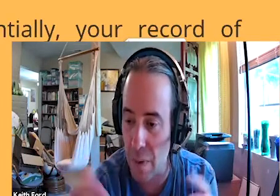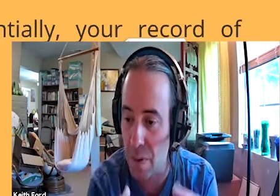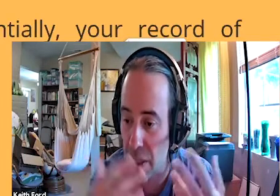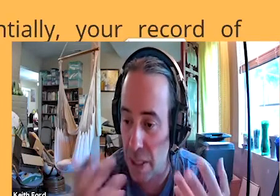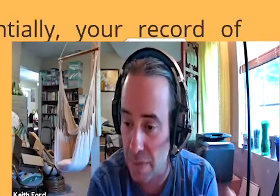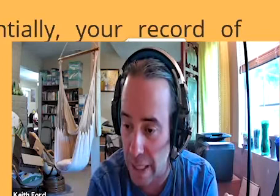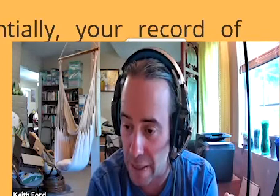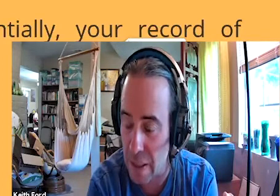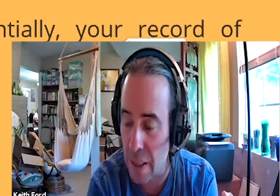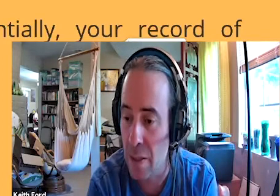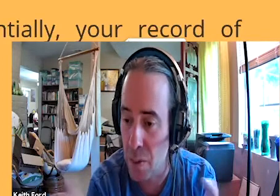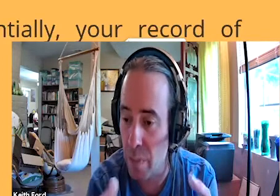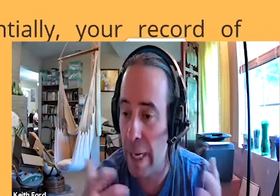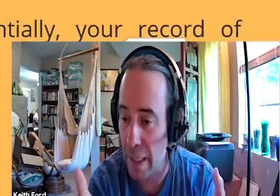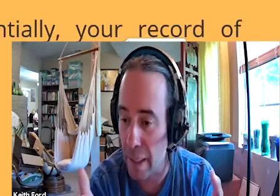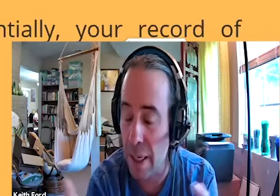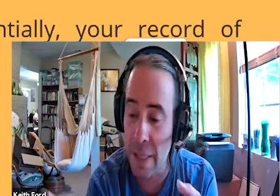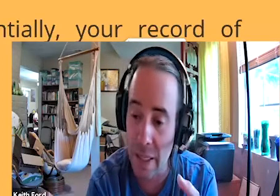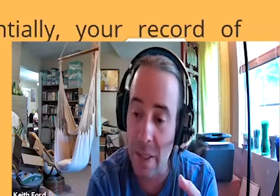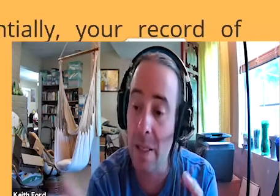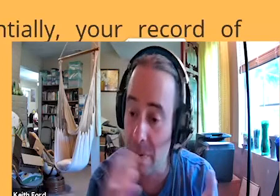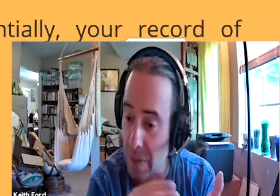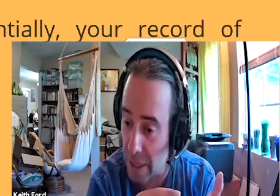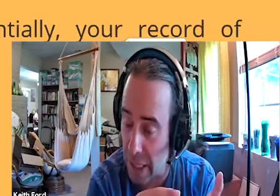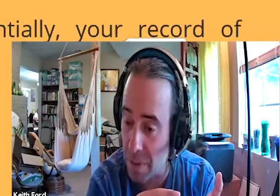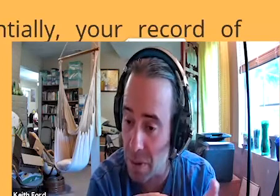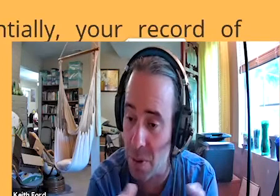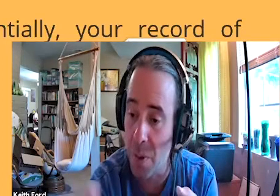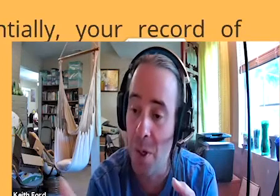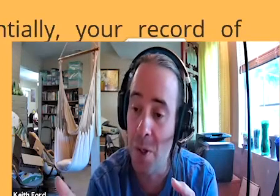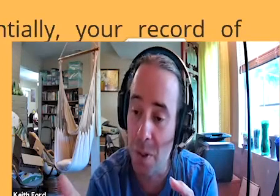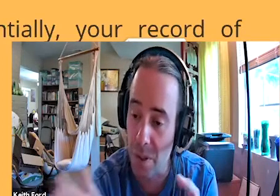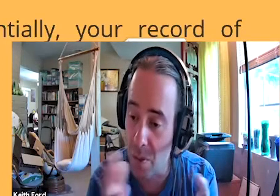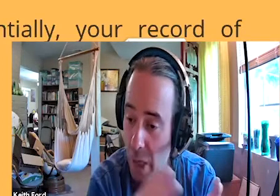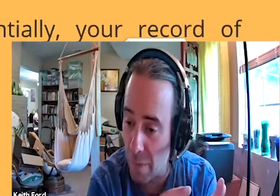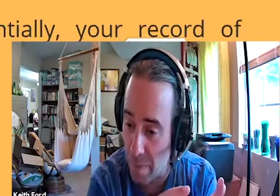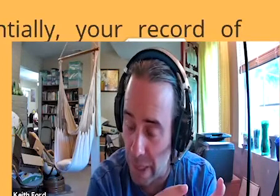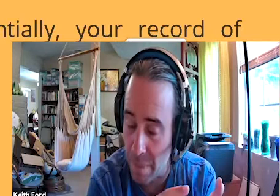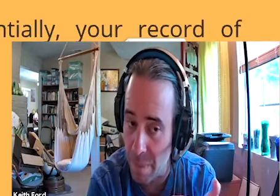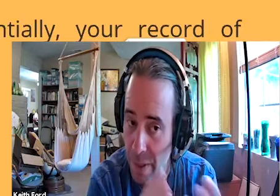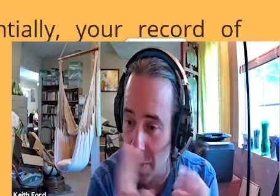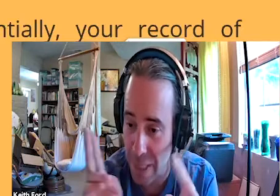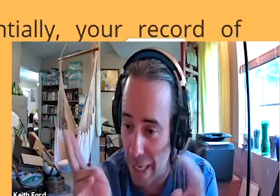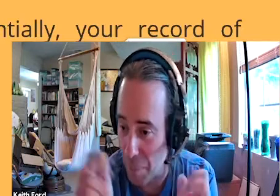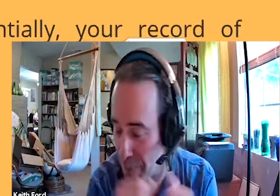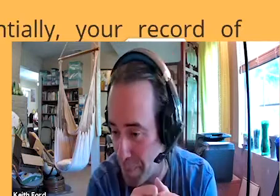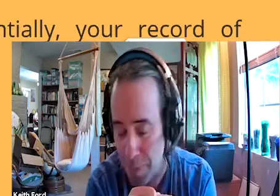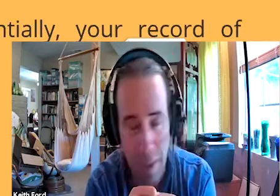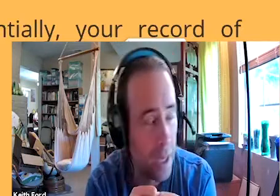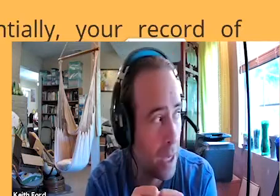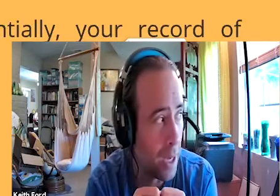leave hours or sick leave days to a bank. And then if something happens to you, you get to draw from that. Now here's the